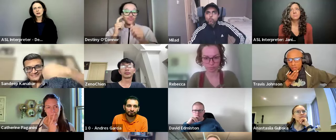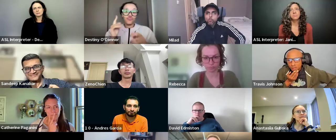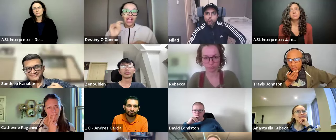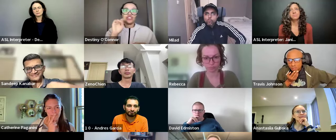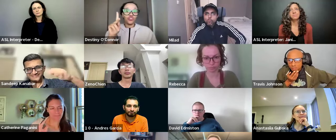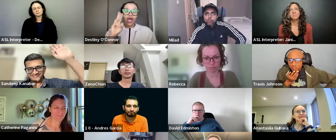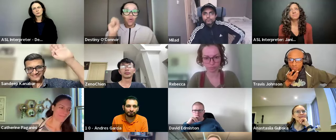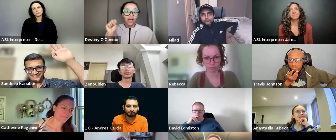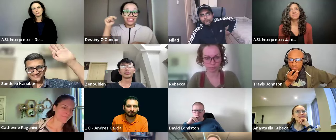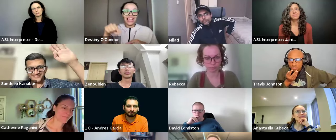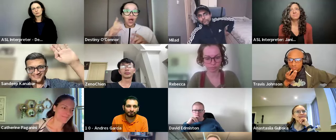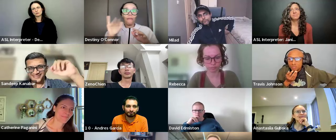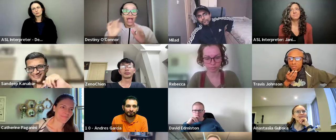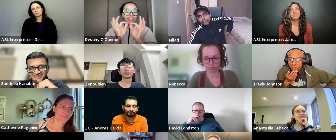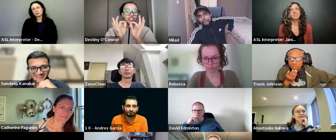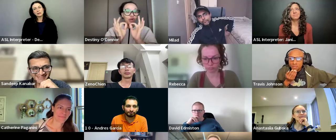And